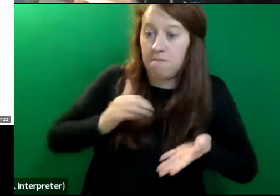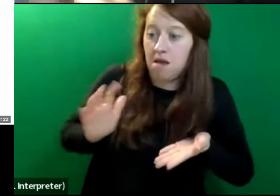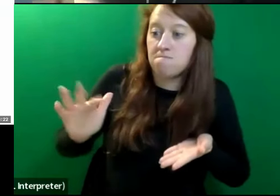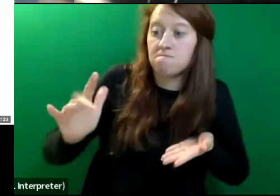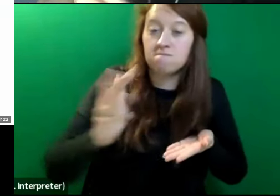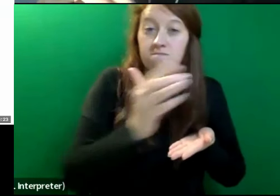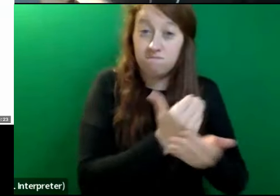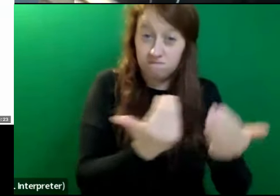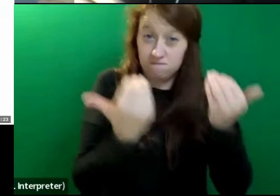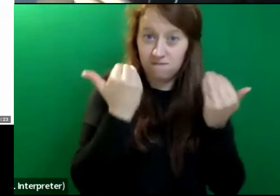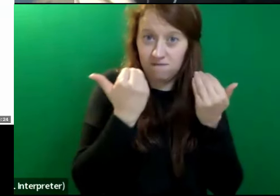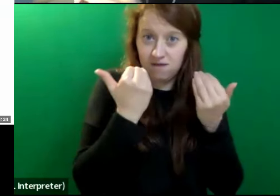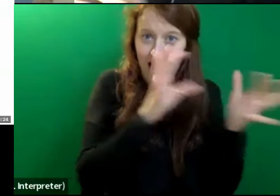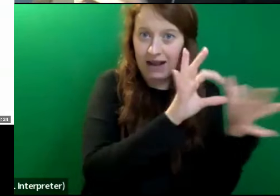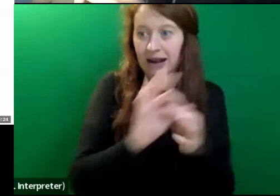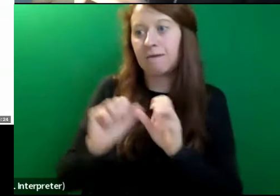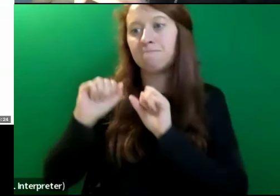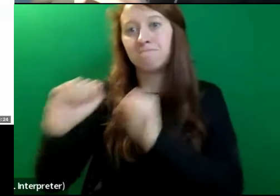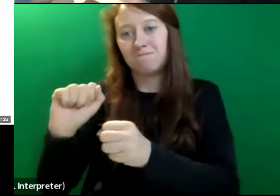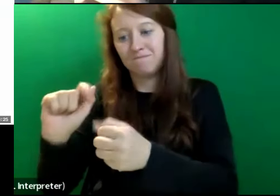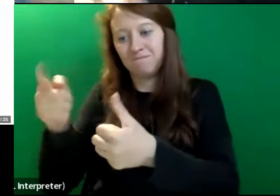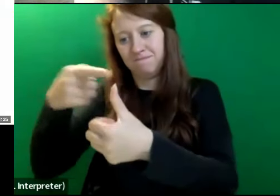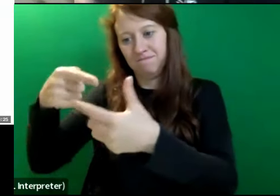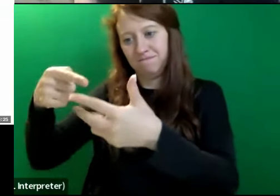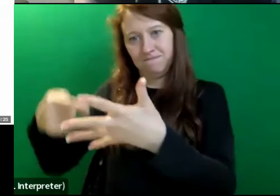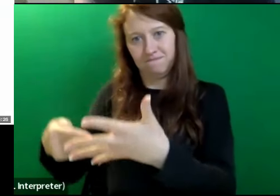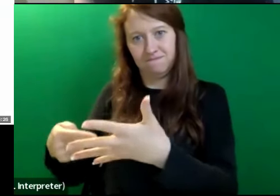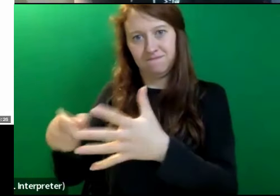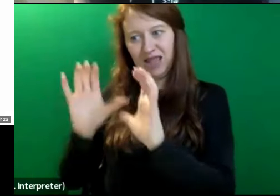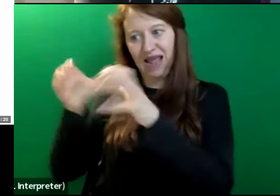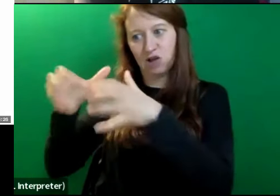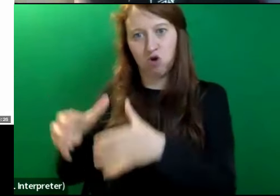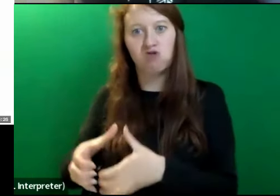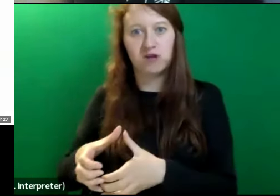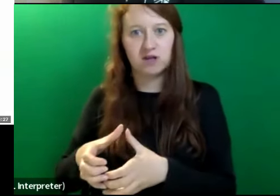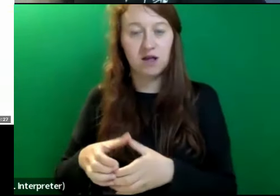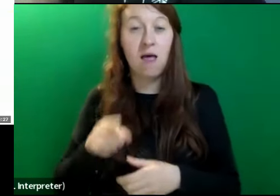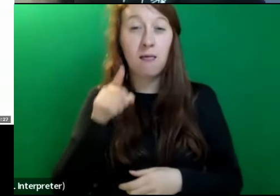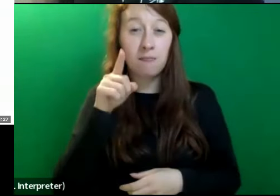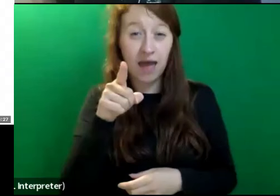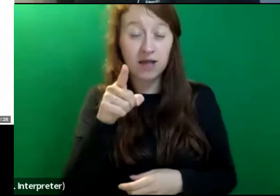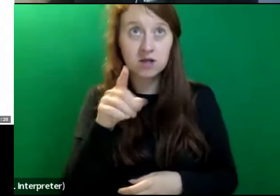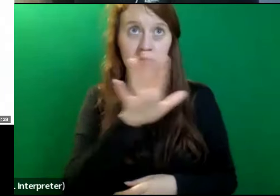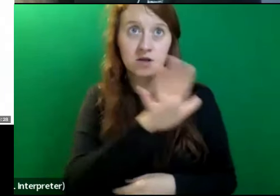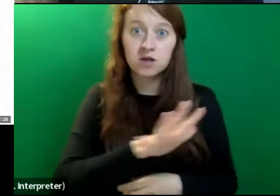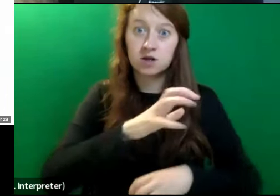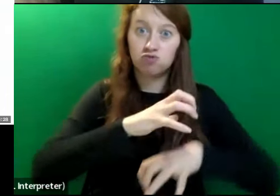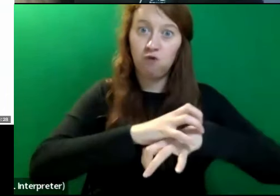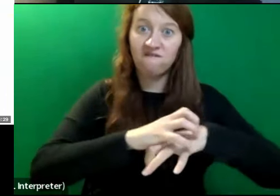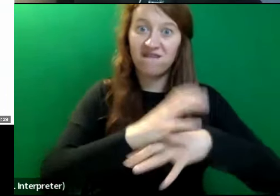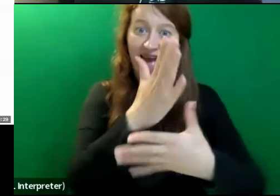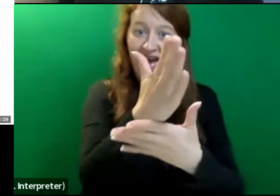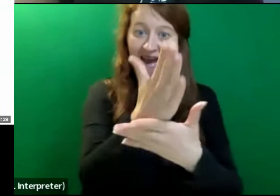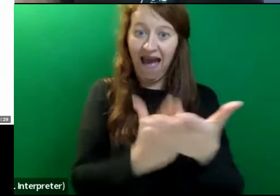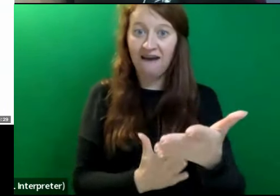quite a significant amount of science. You know, you're talking nearly half of the language,